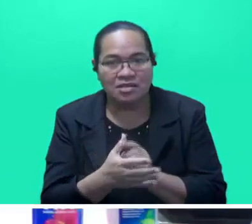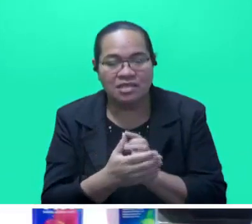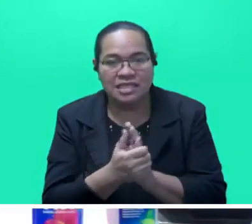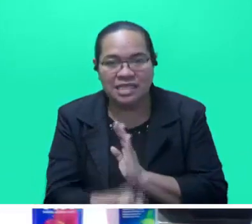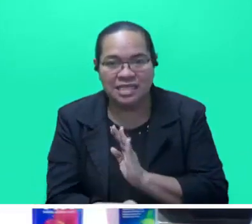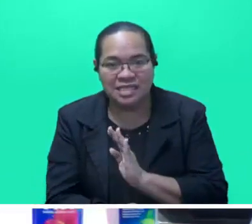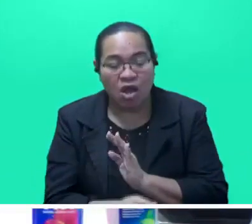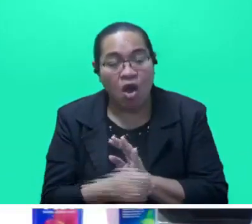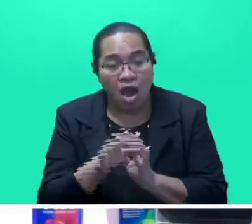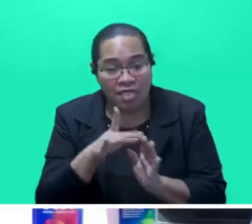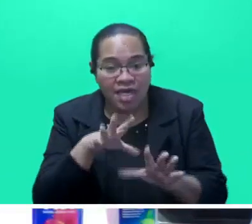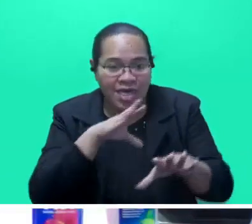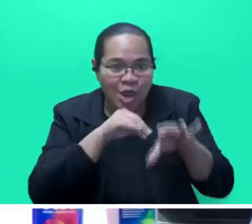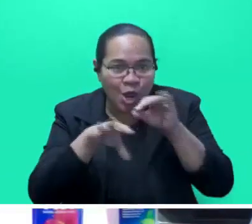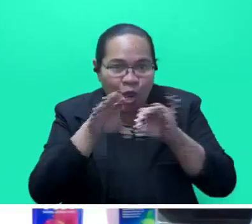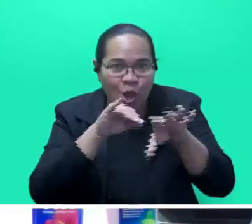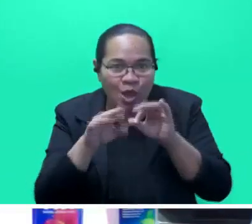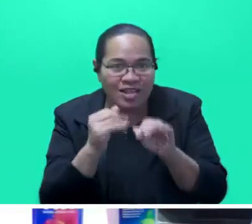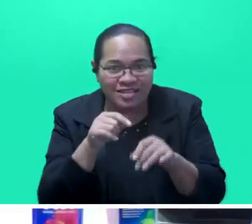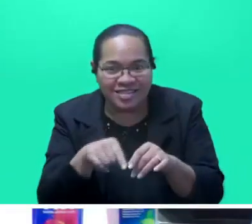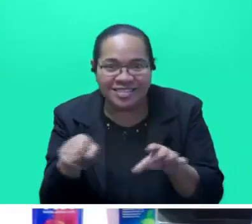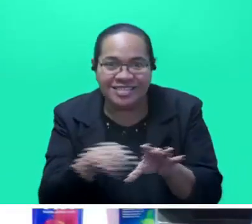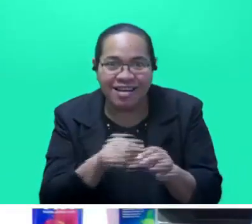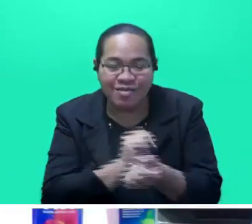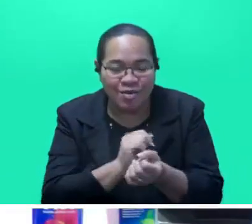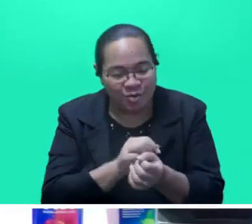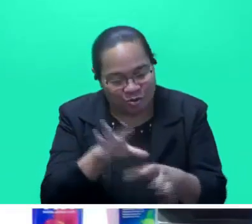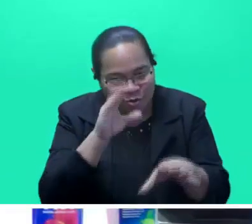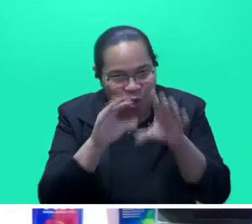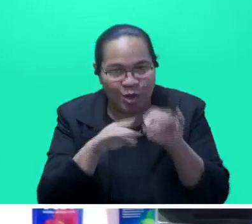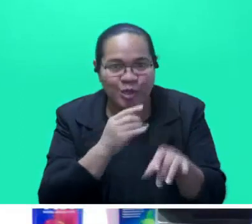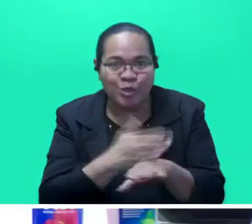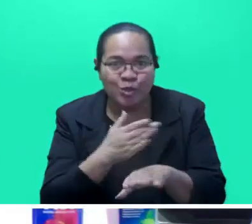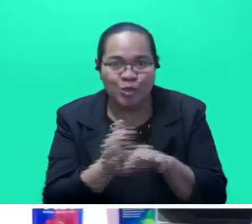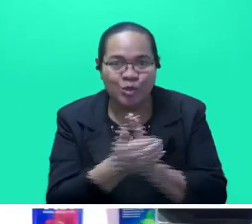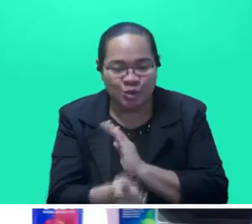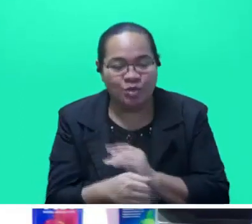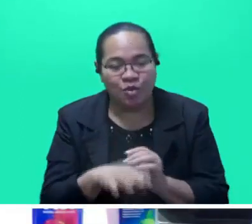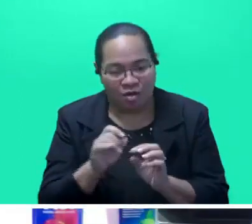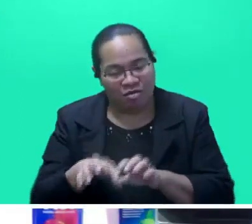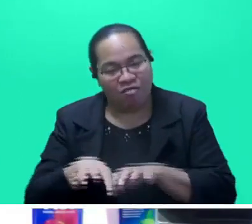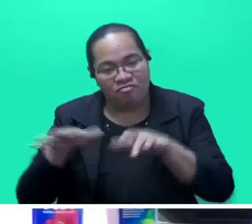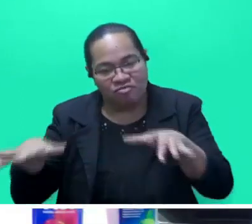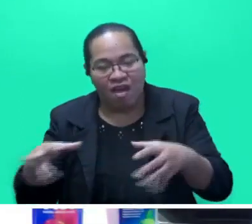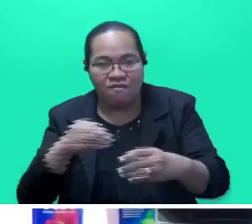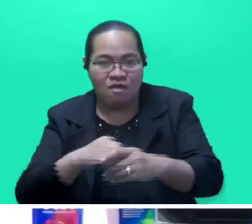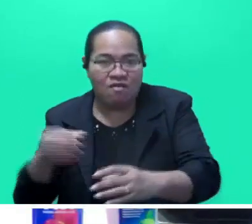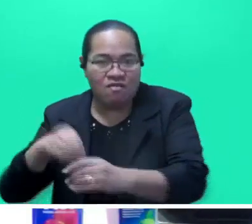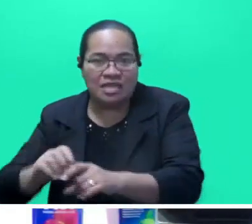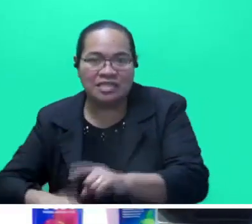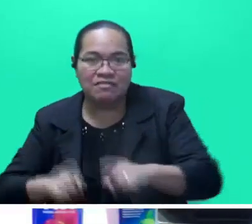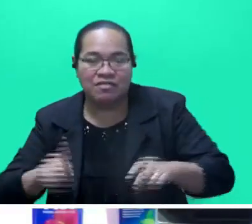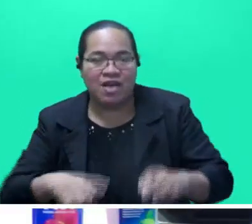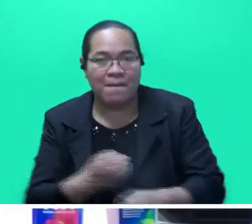or the skills that they picked up whilst in the services of the Fiji Corrections Service. Mr. Speaker, sir, the committee